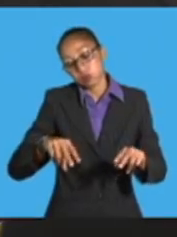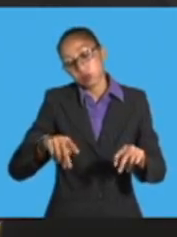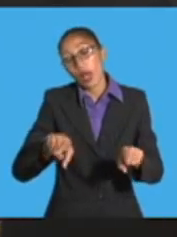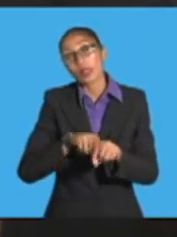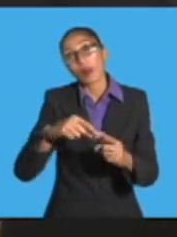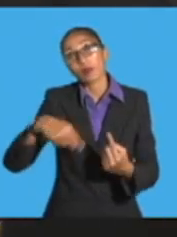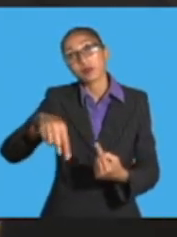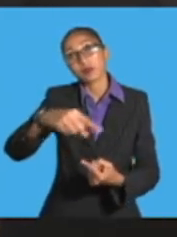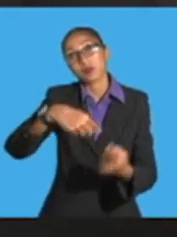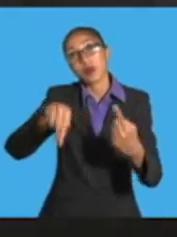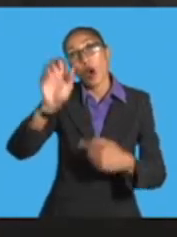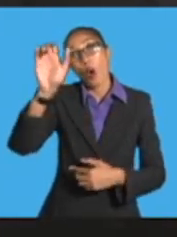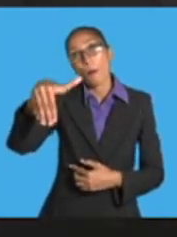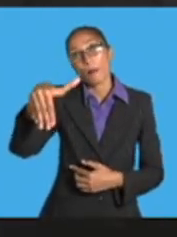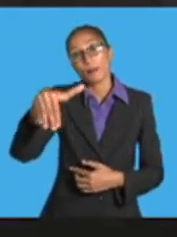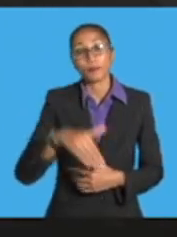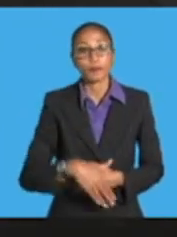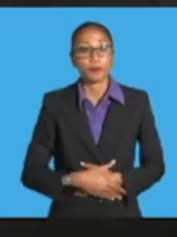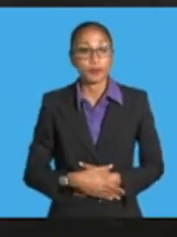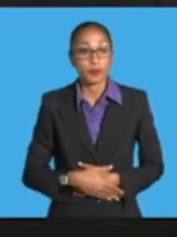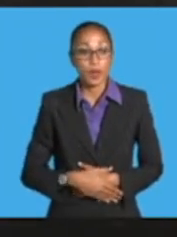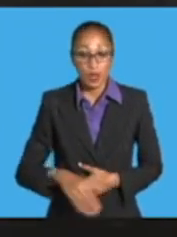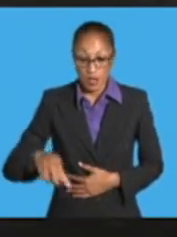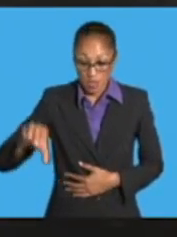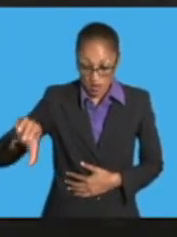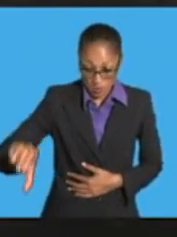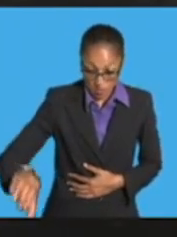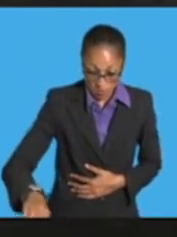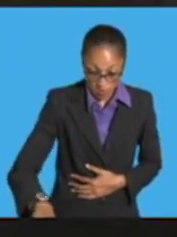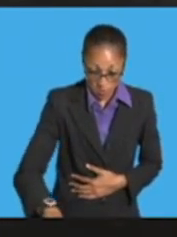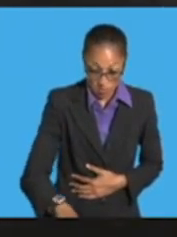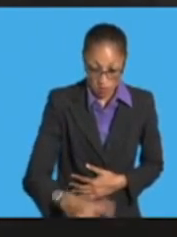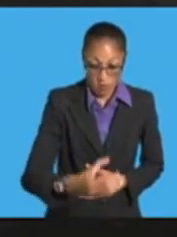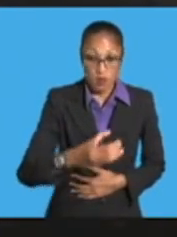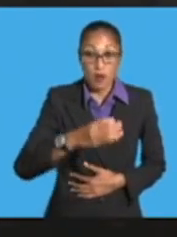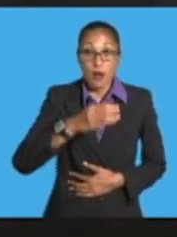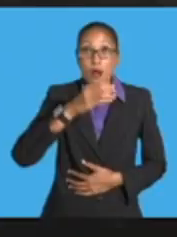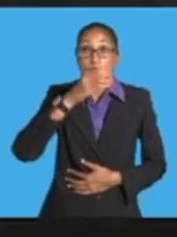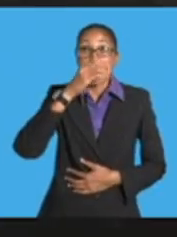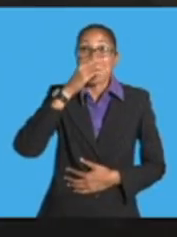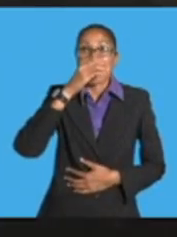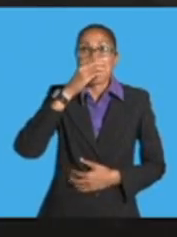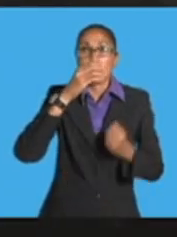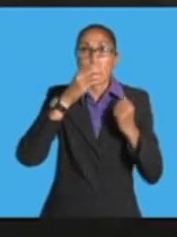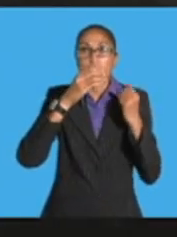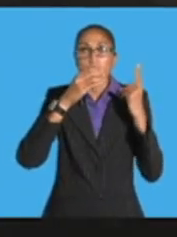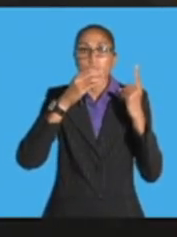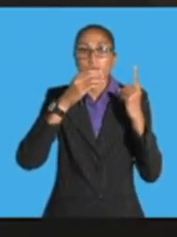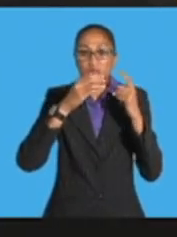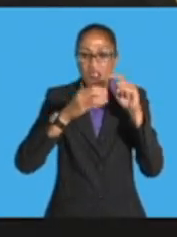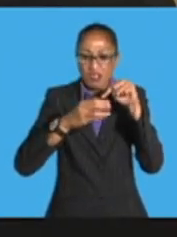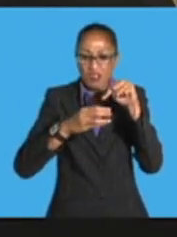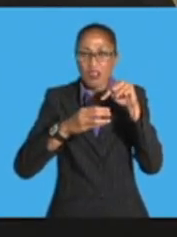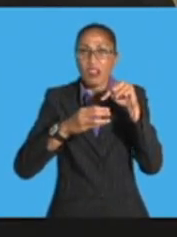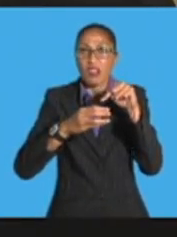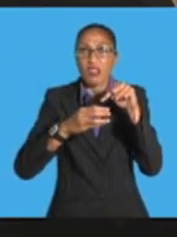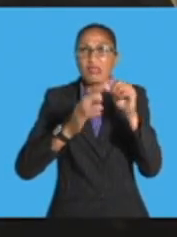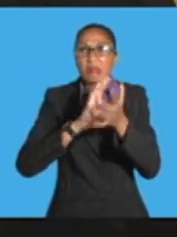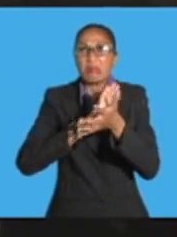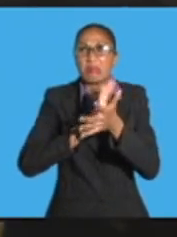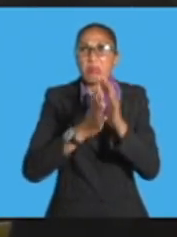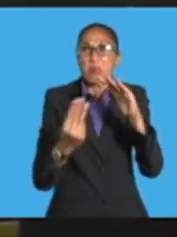journey to his home. As he scooped the billow of water ready to drink, he realized that the water in the billow was